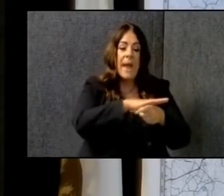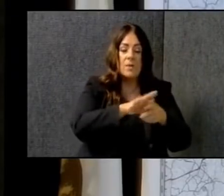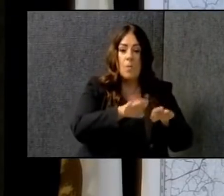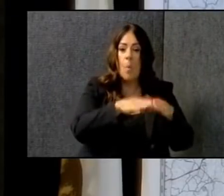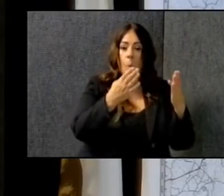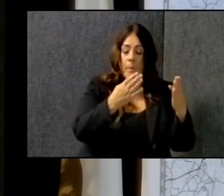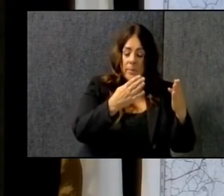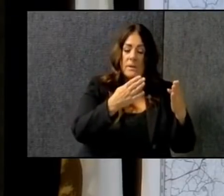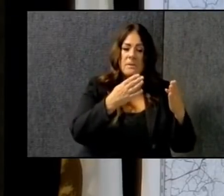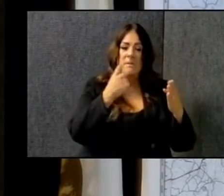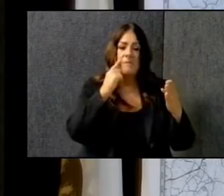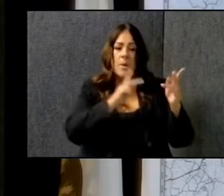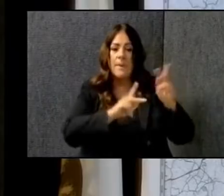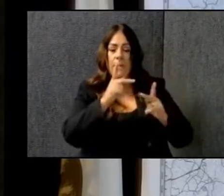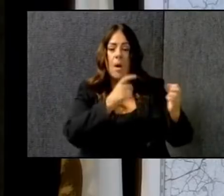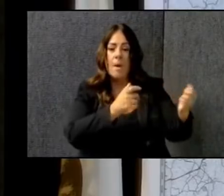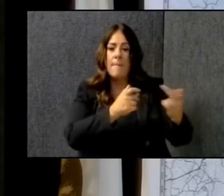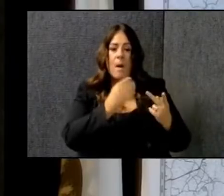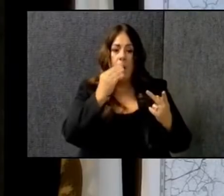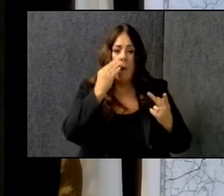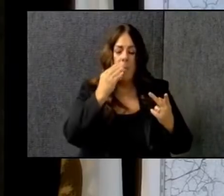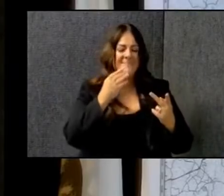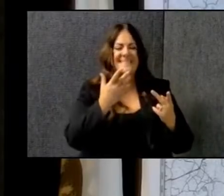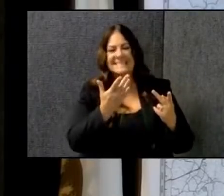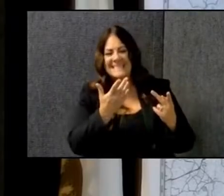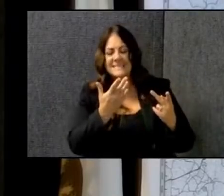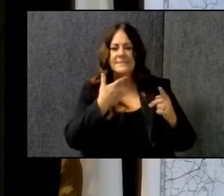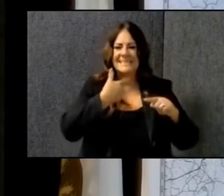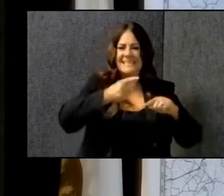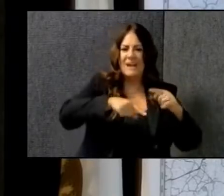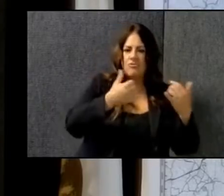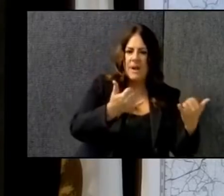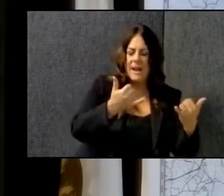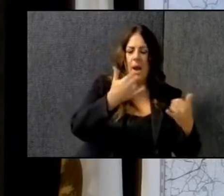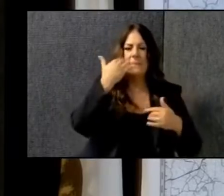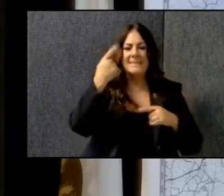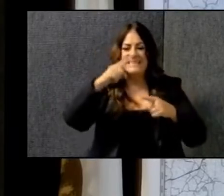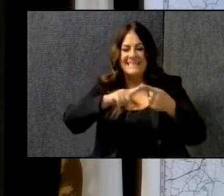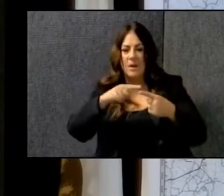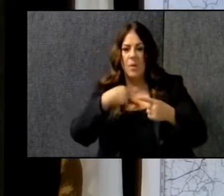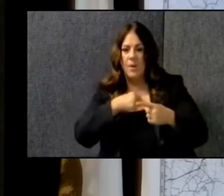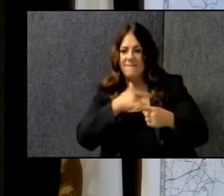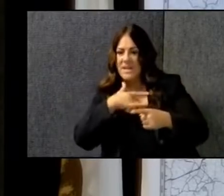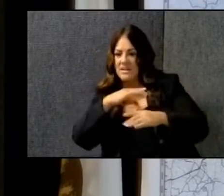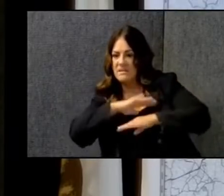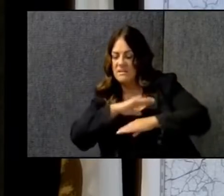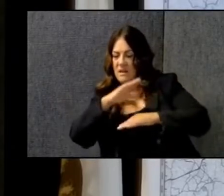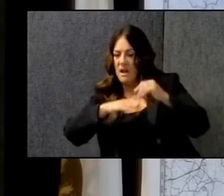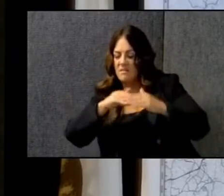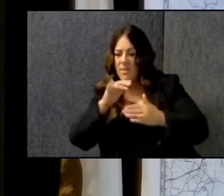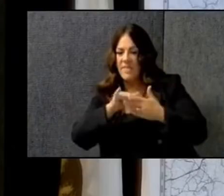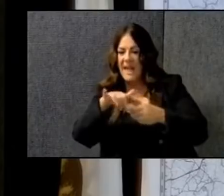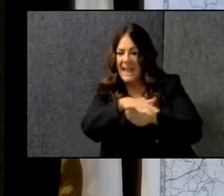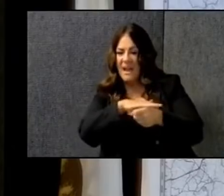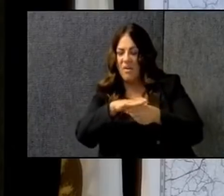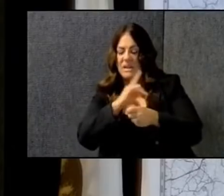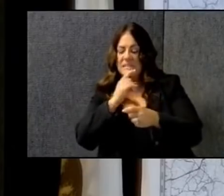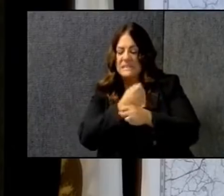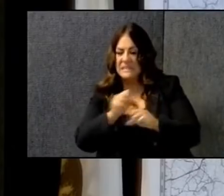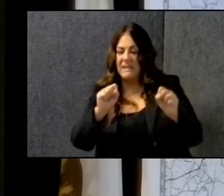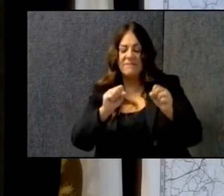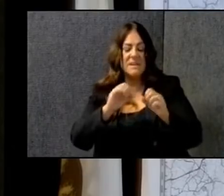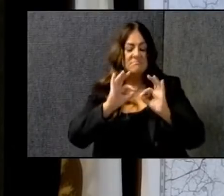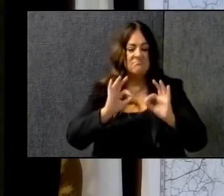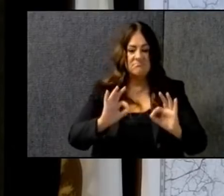now. We can't offer those because of the safety to those residents, and we just are not comfortable yet with residents going in there because of those